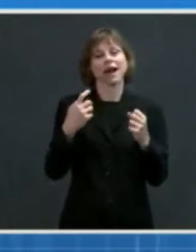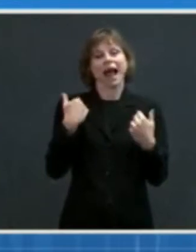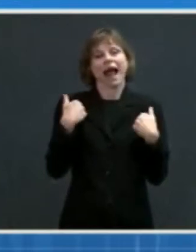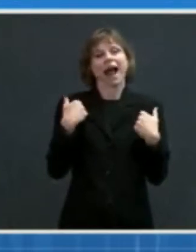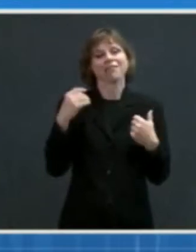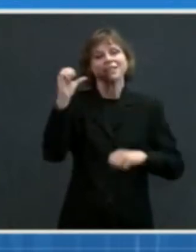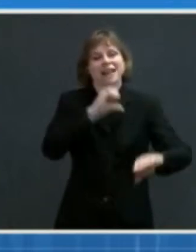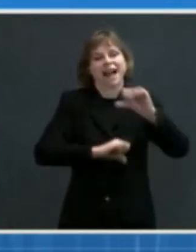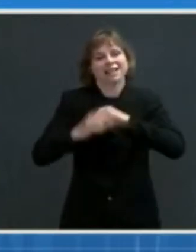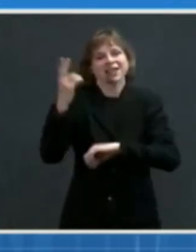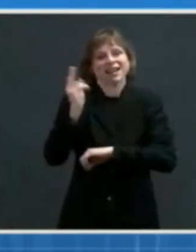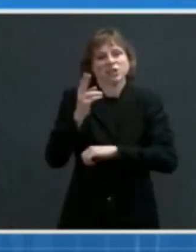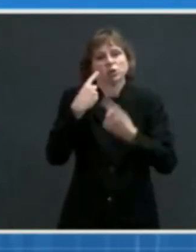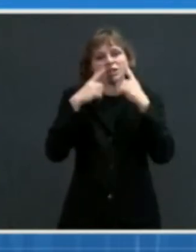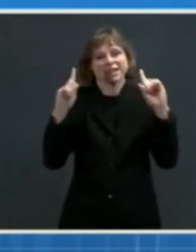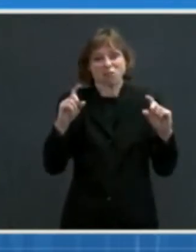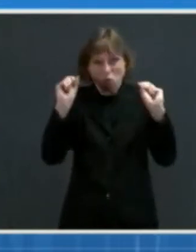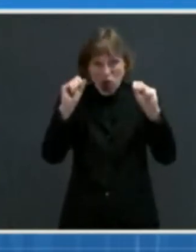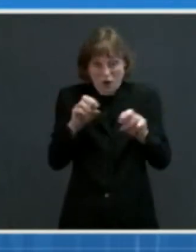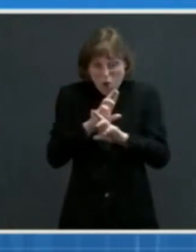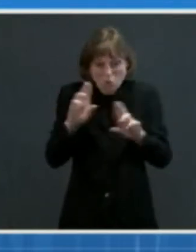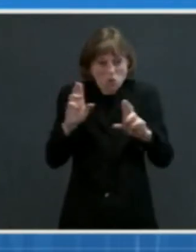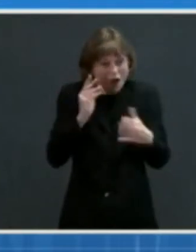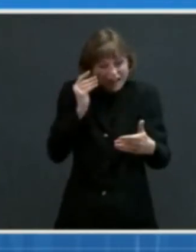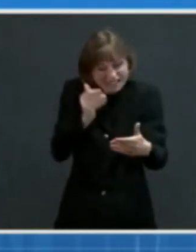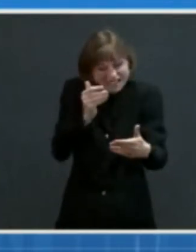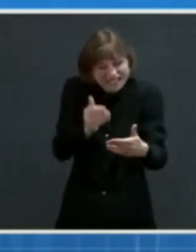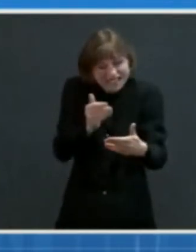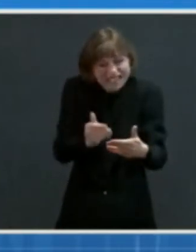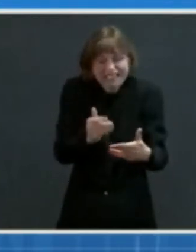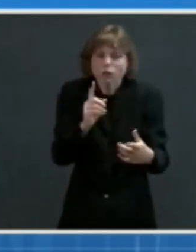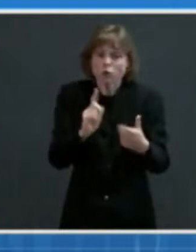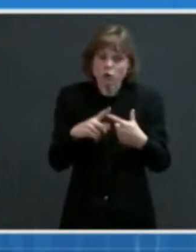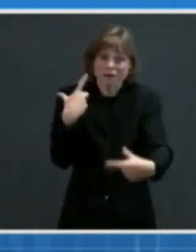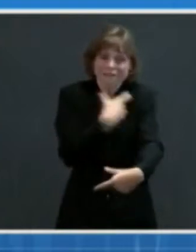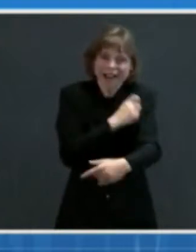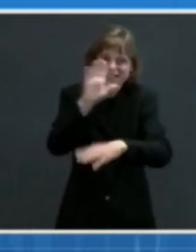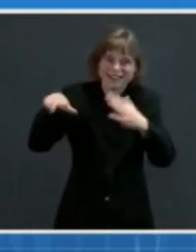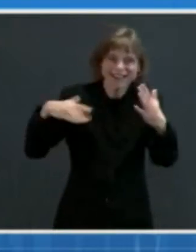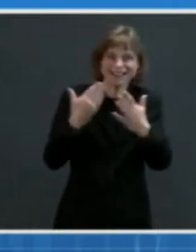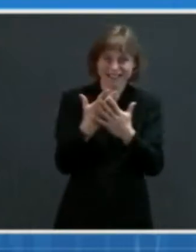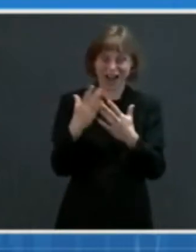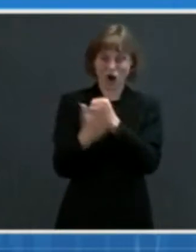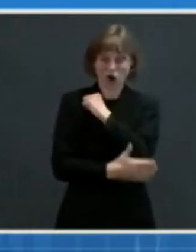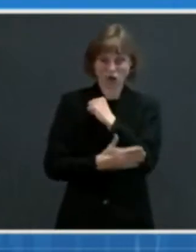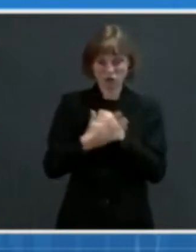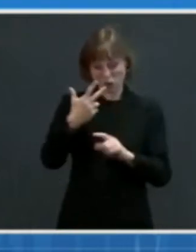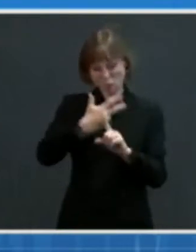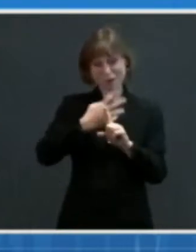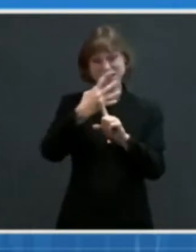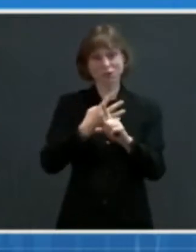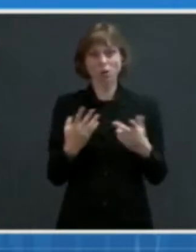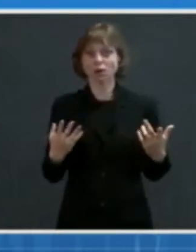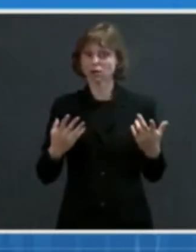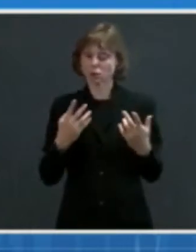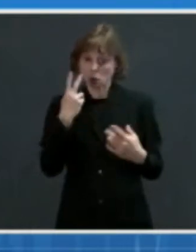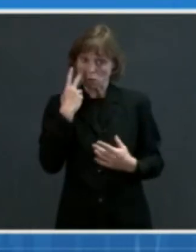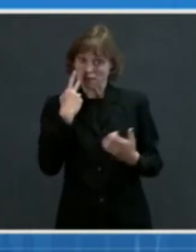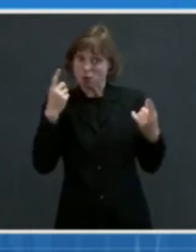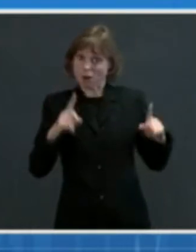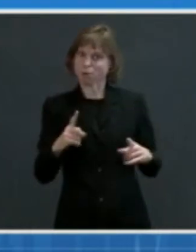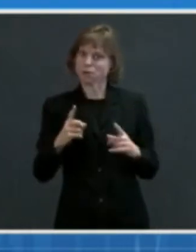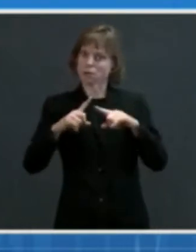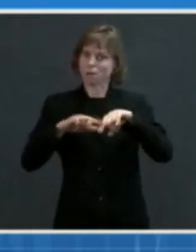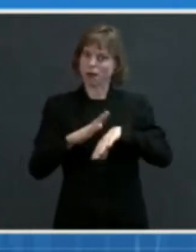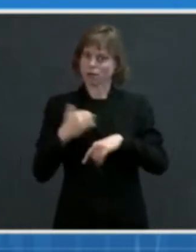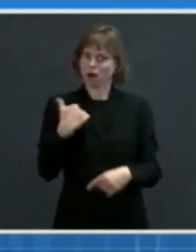country in just a matter of 3 or 4 more months. How this plays out is up to us. The next 3 months are